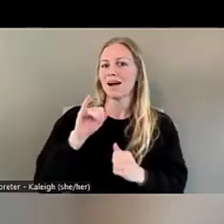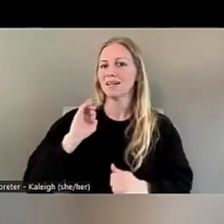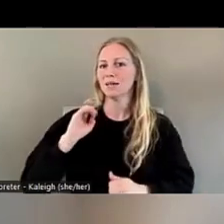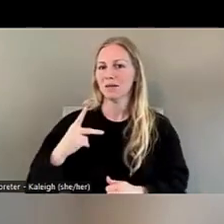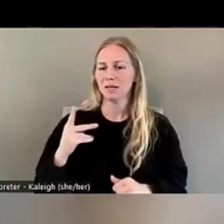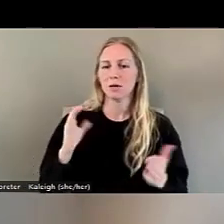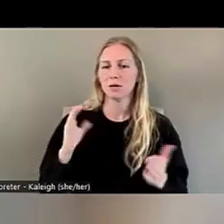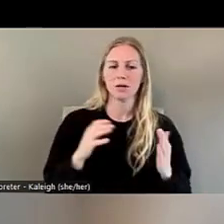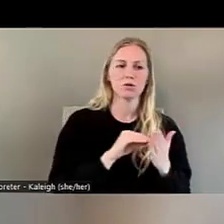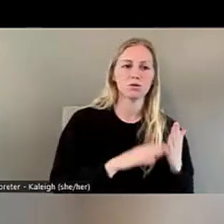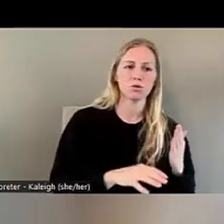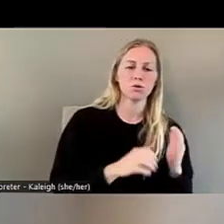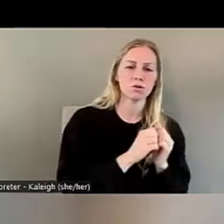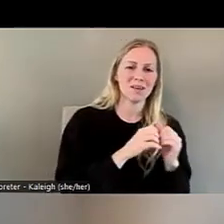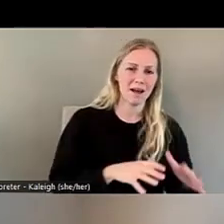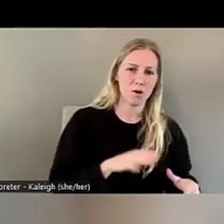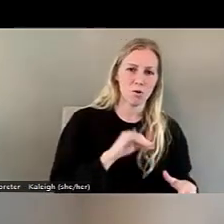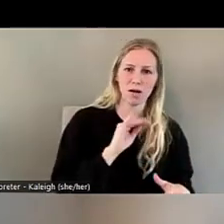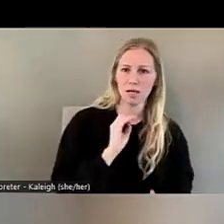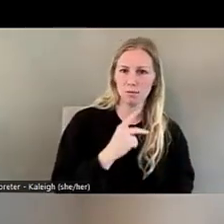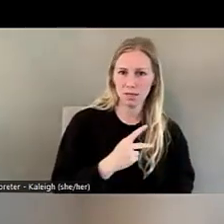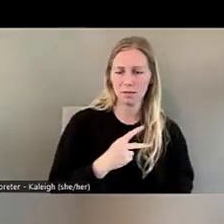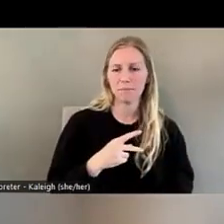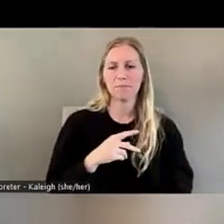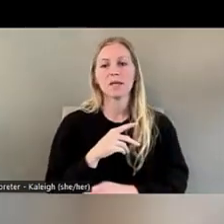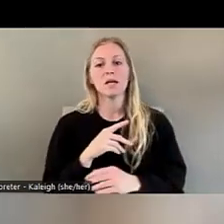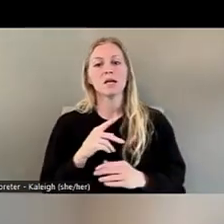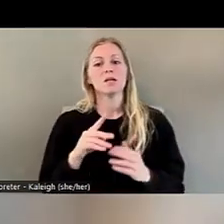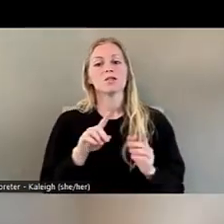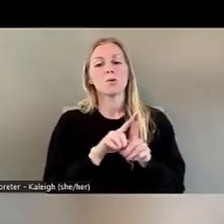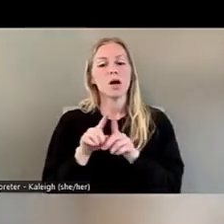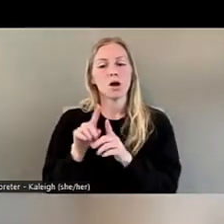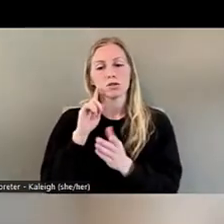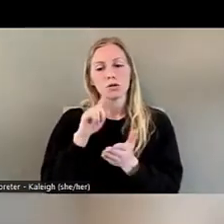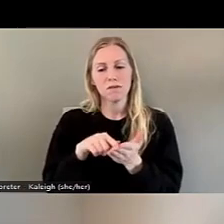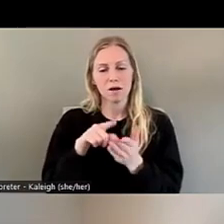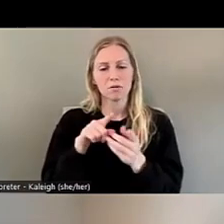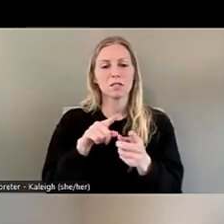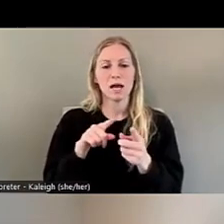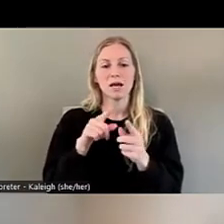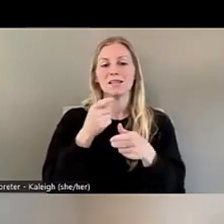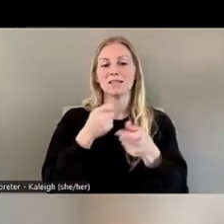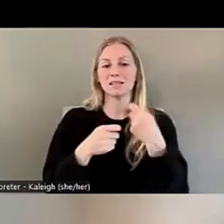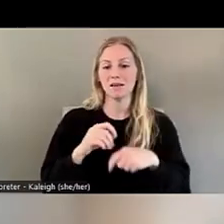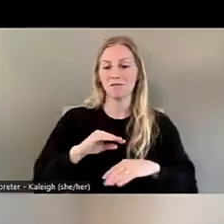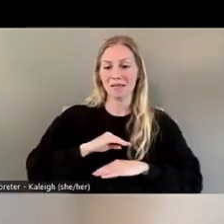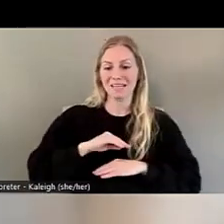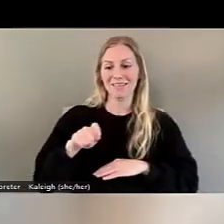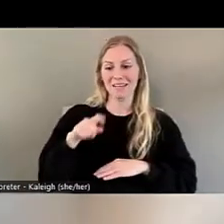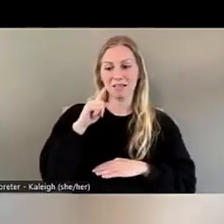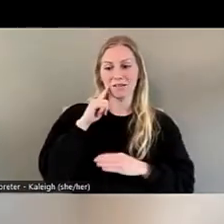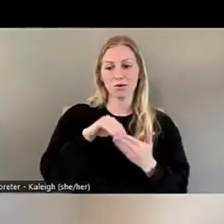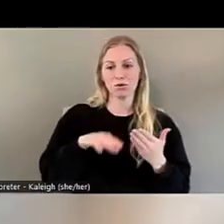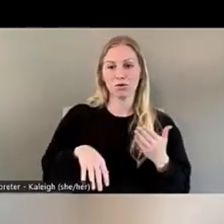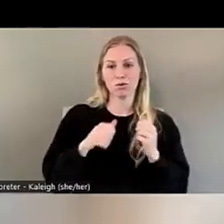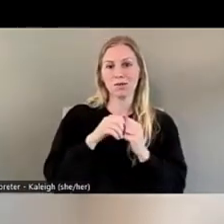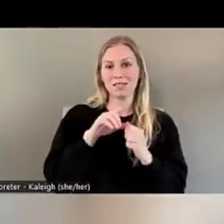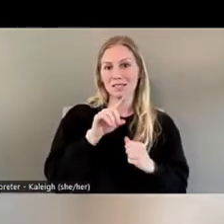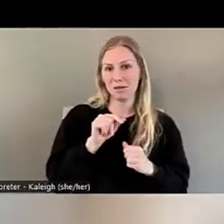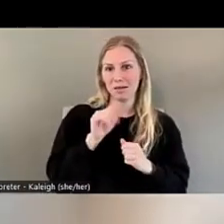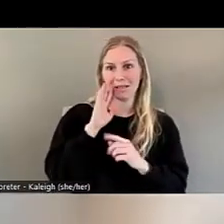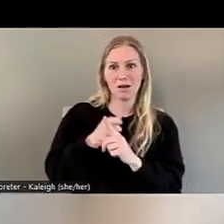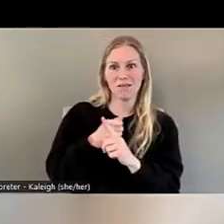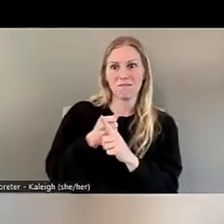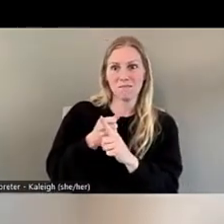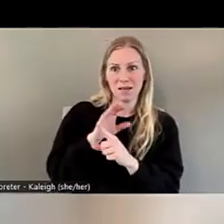We also found that instead of meeting the needs of students with disabilities that affect their behavior, the district